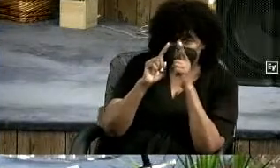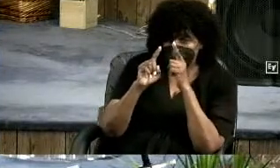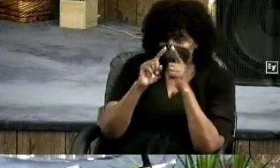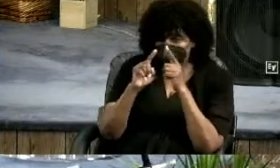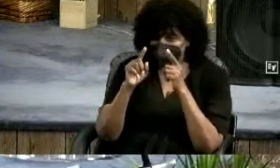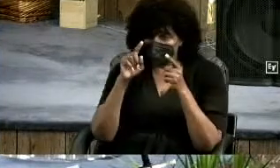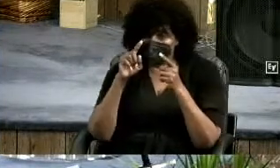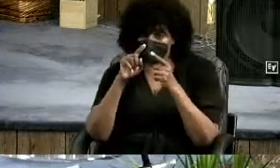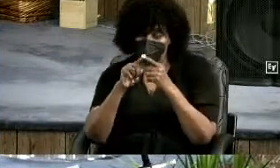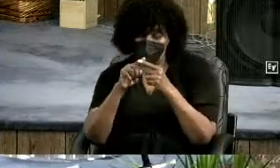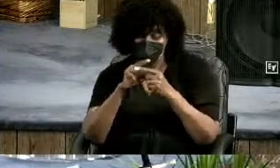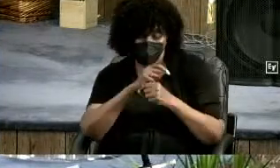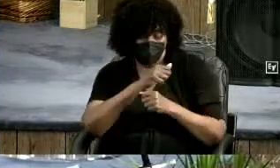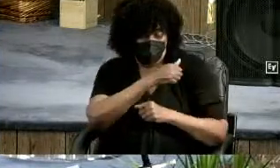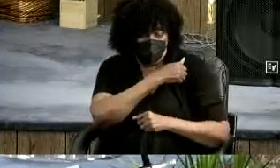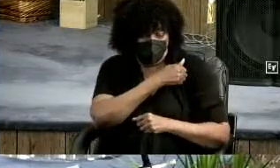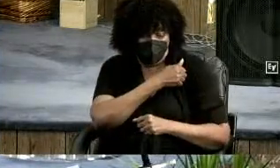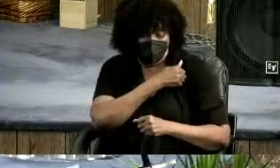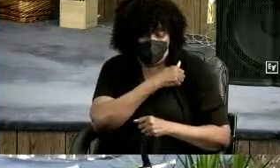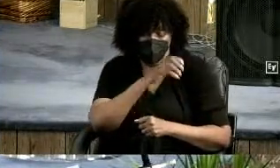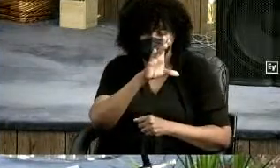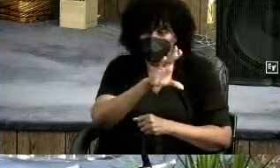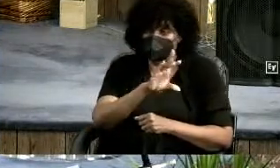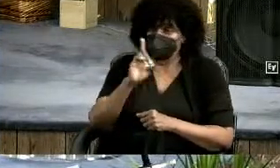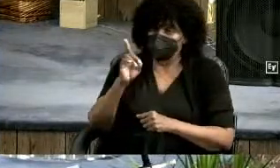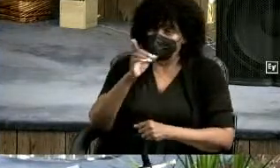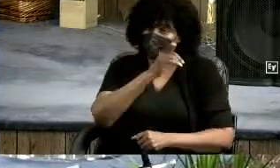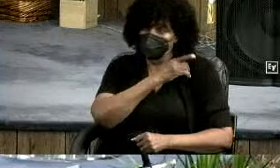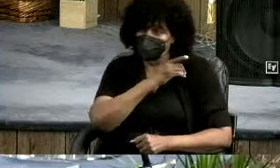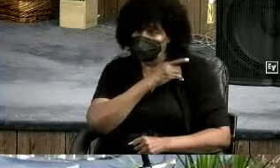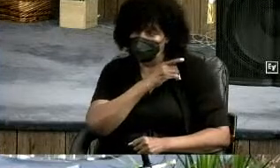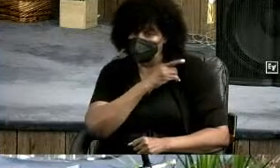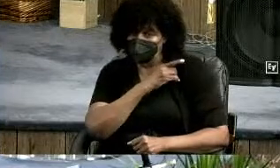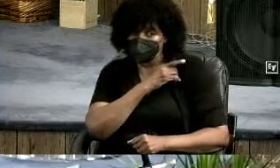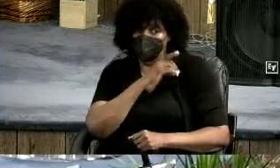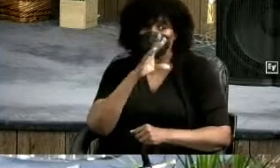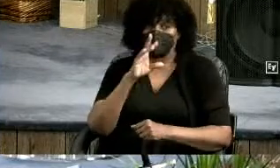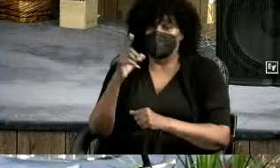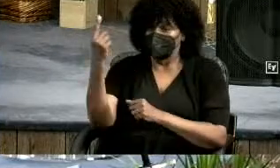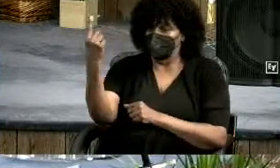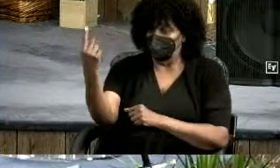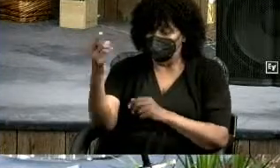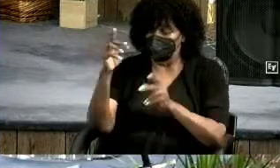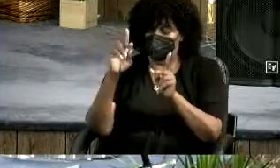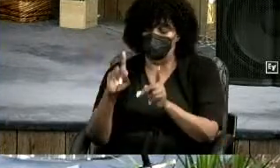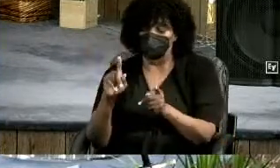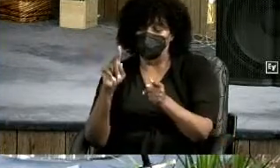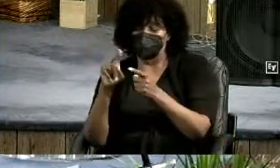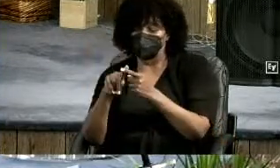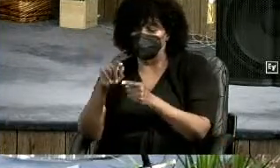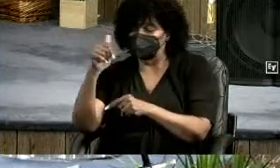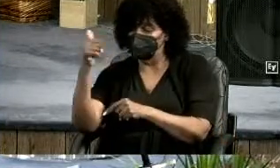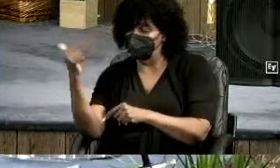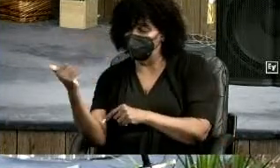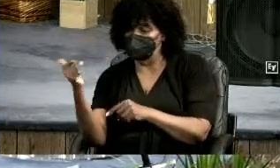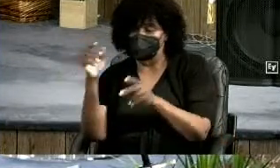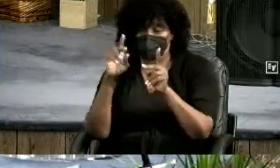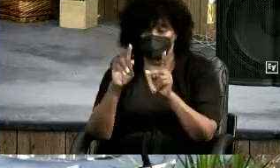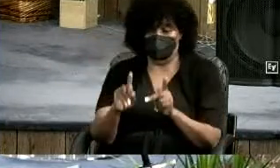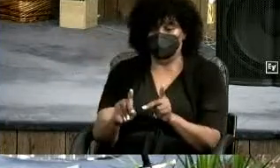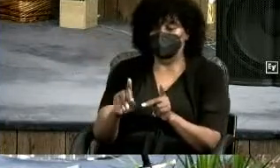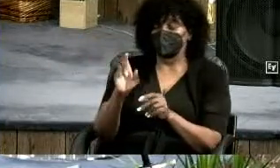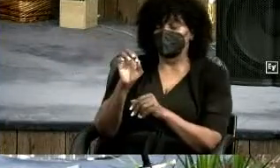Moses. Then he wrestled with Jacob. And I'm preaching this thing. And then from one person to another, he says, it's going to be all